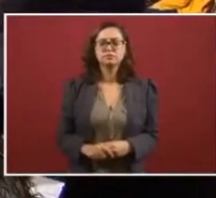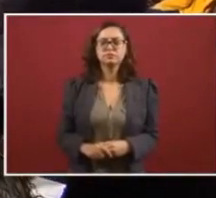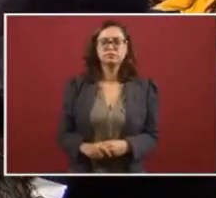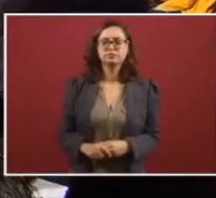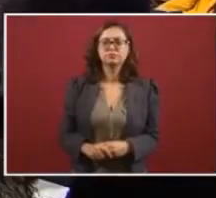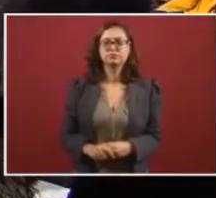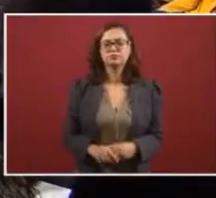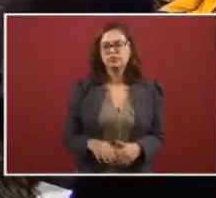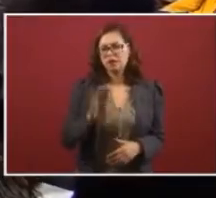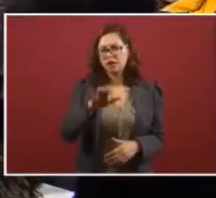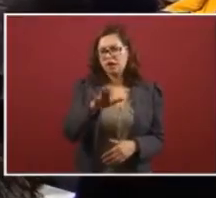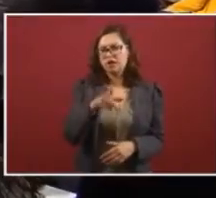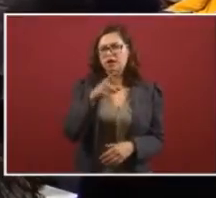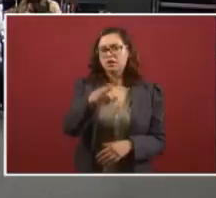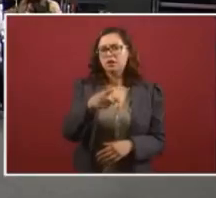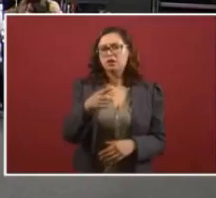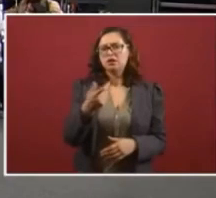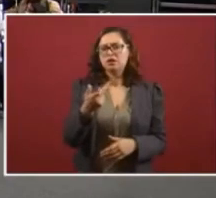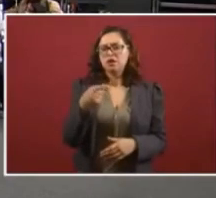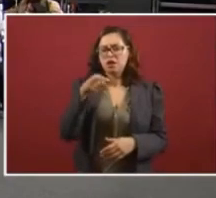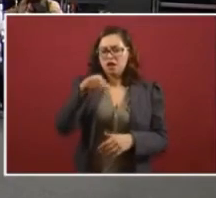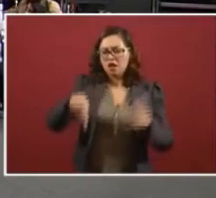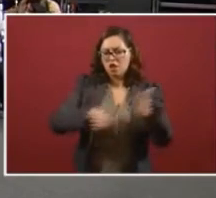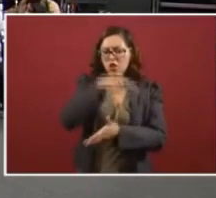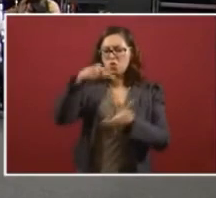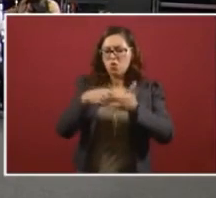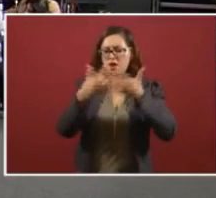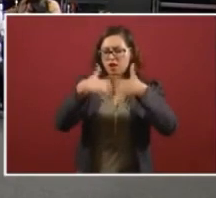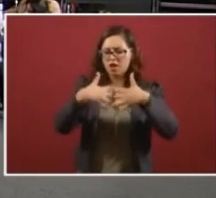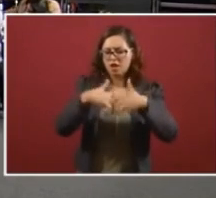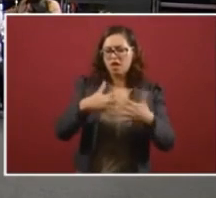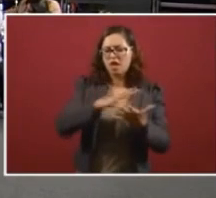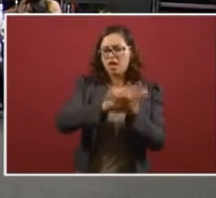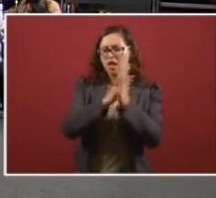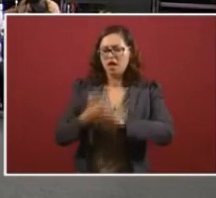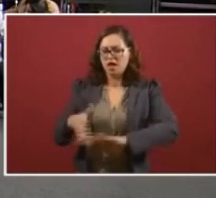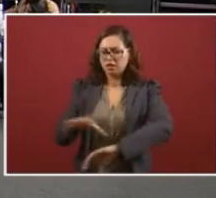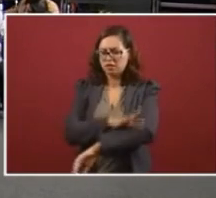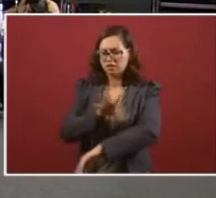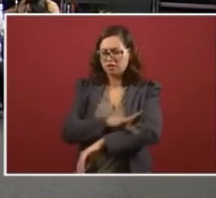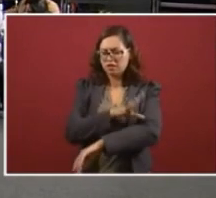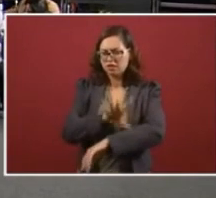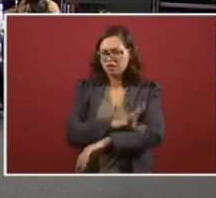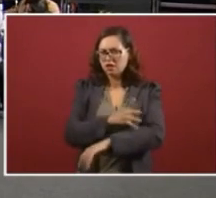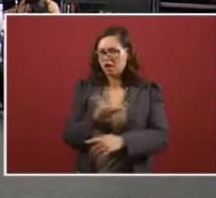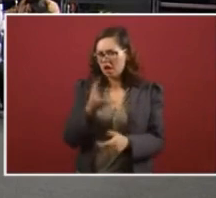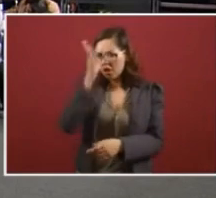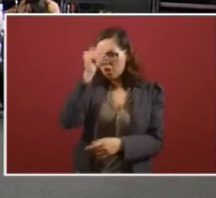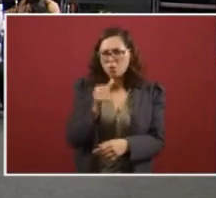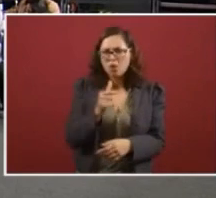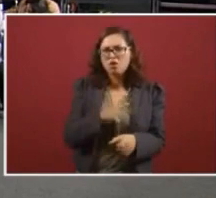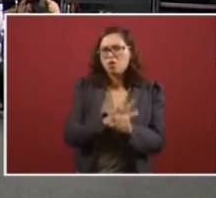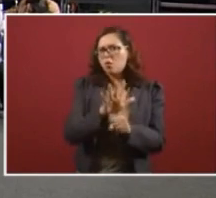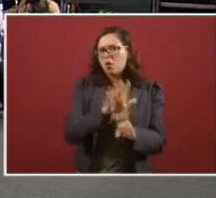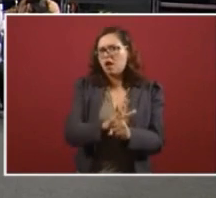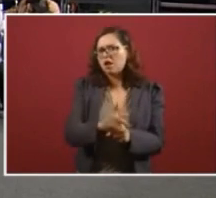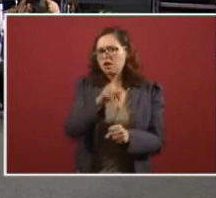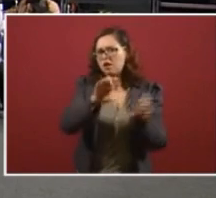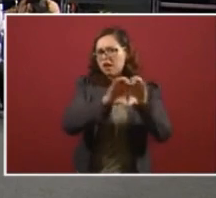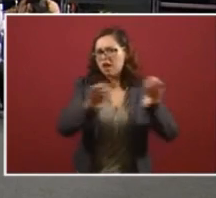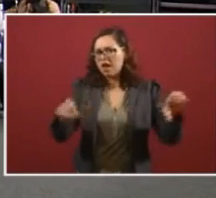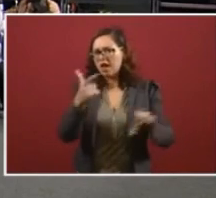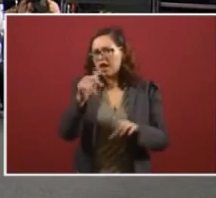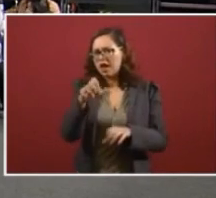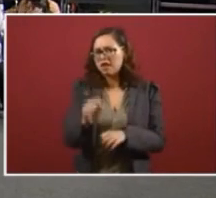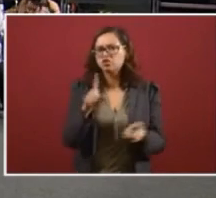So there was a project for making a modification for the energy and gas. Where would that be